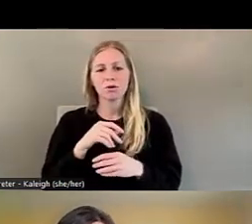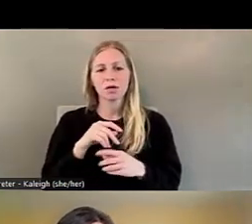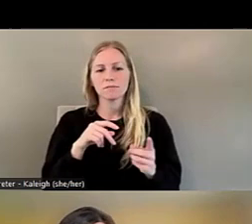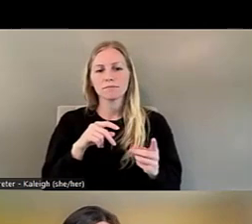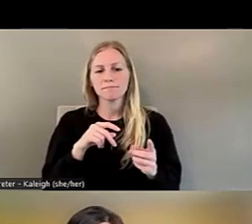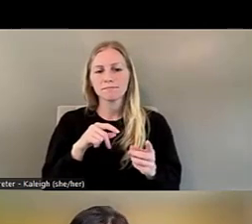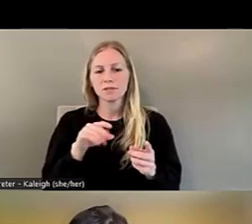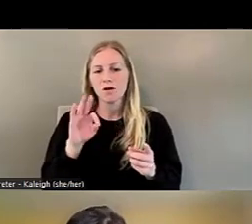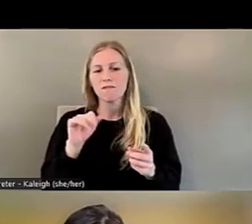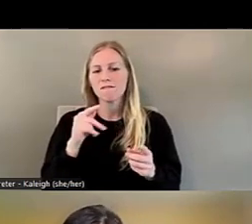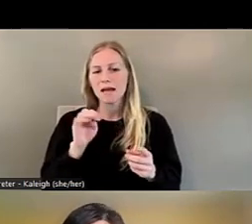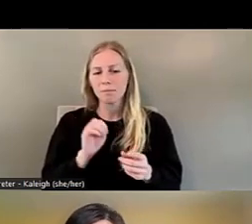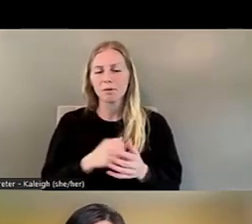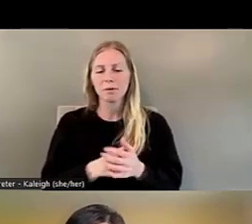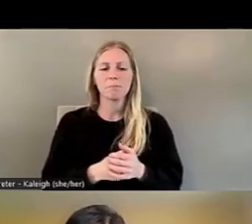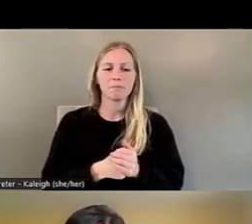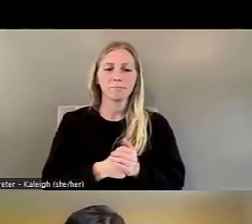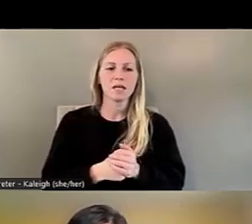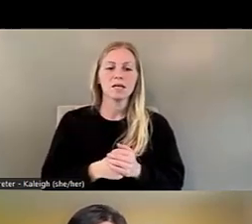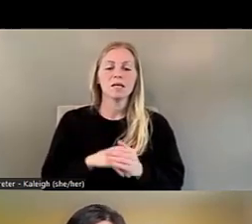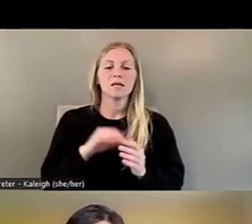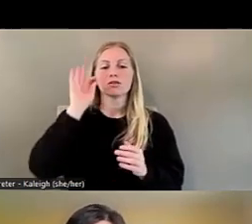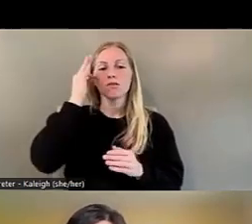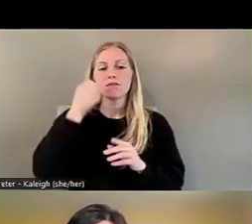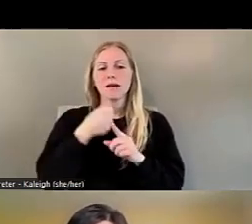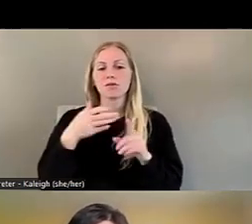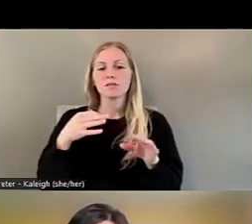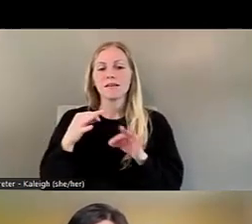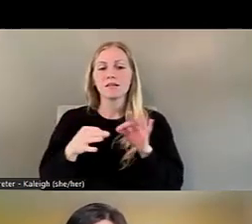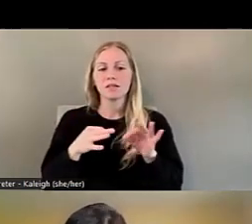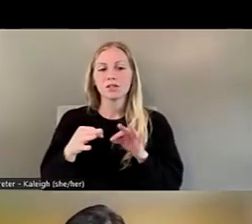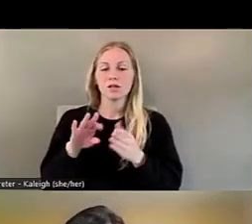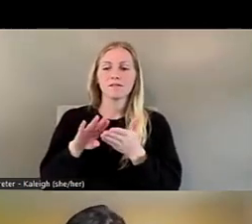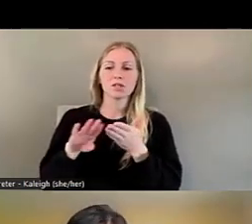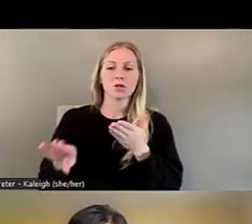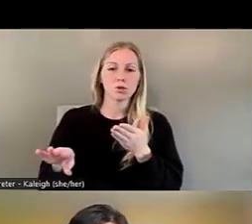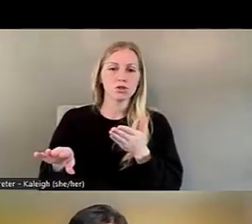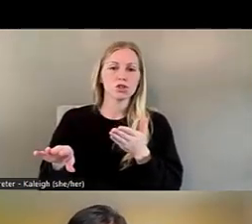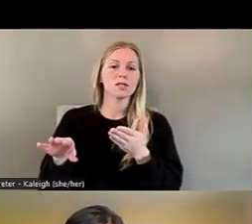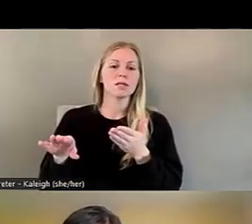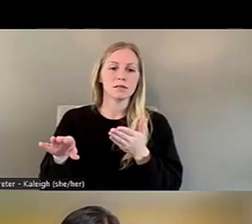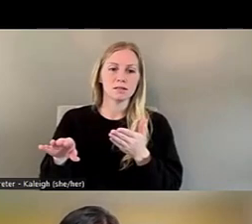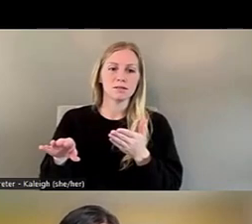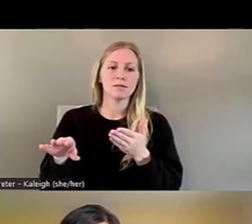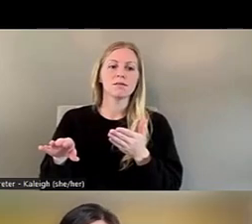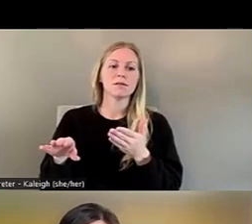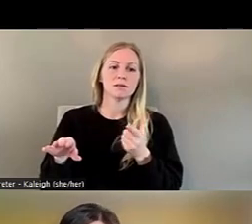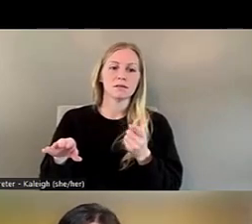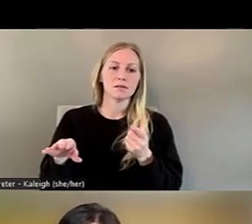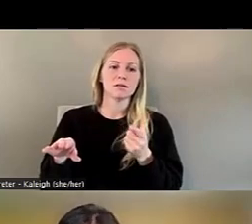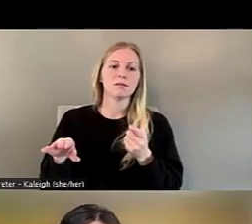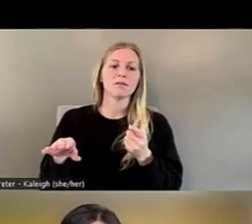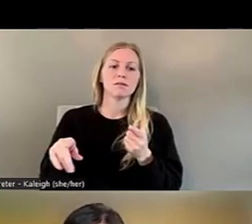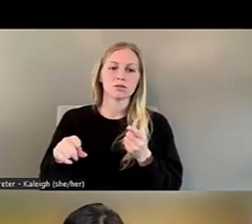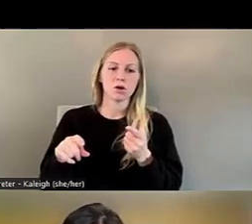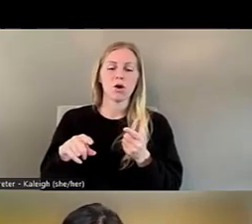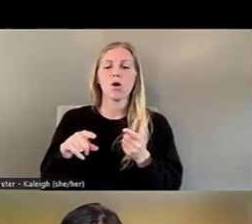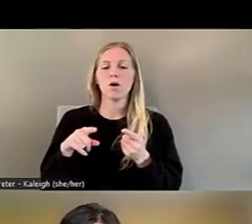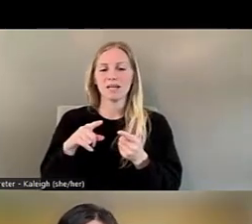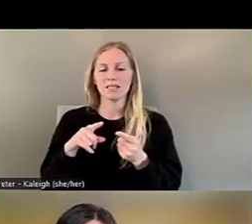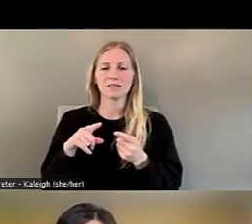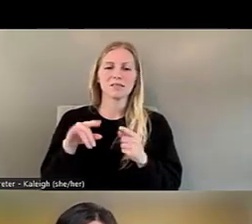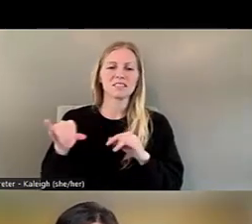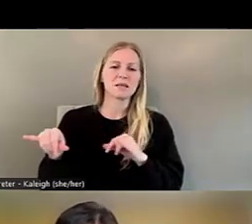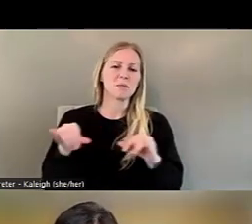So the federal definition of seclusion is similar to the Massachusetts definition, but provides some additional